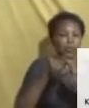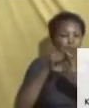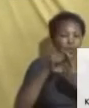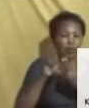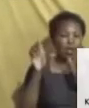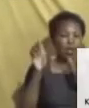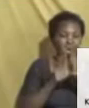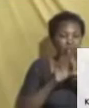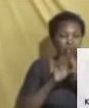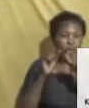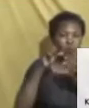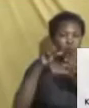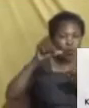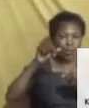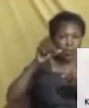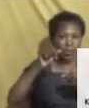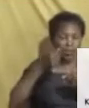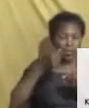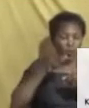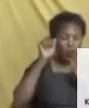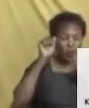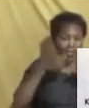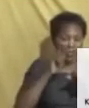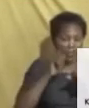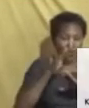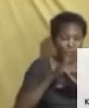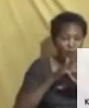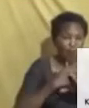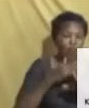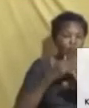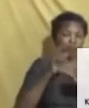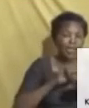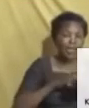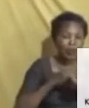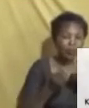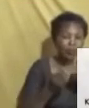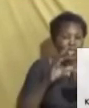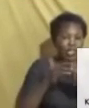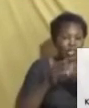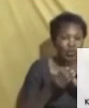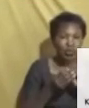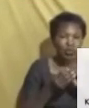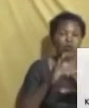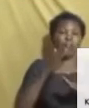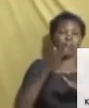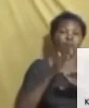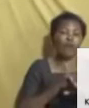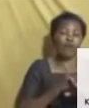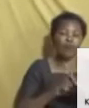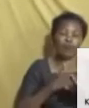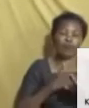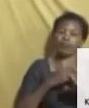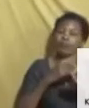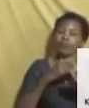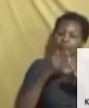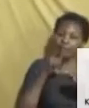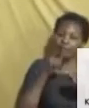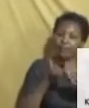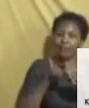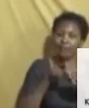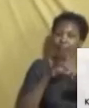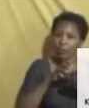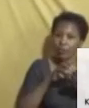quality, if not from the mere fact of its creation, from a preceding entity